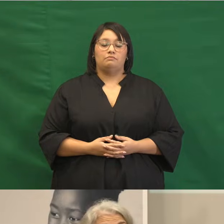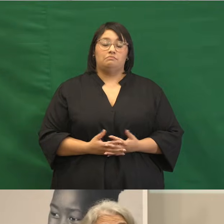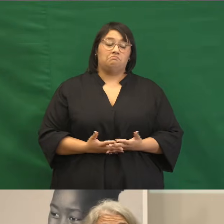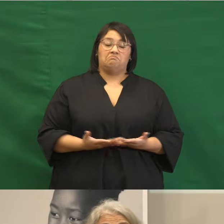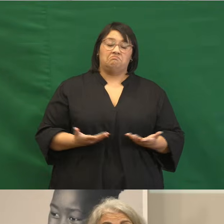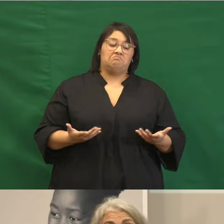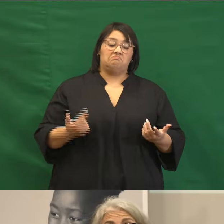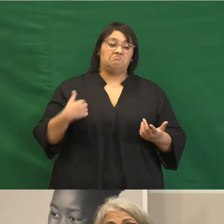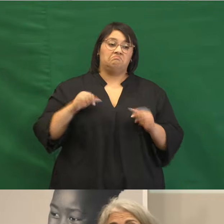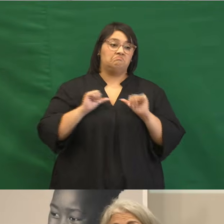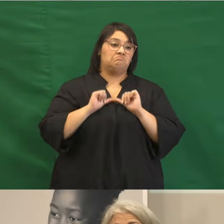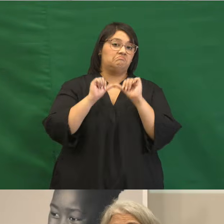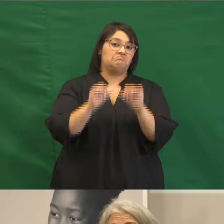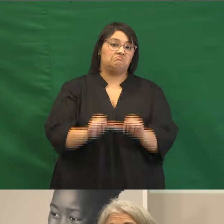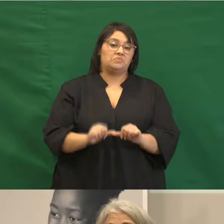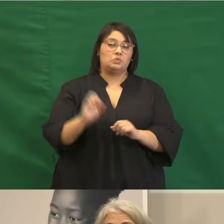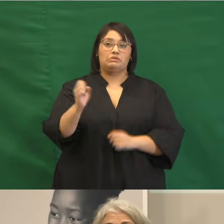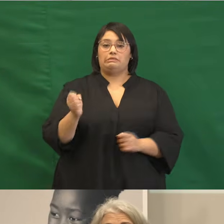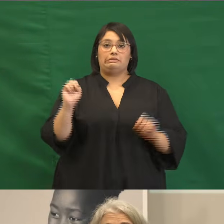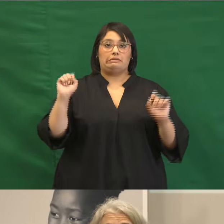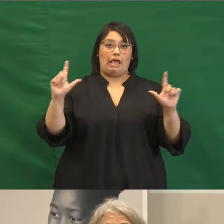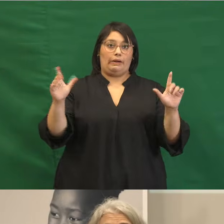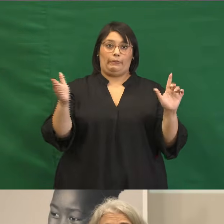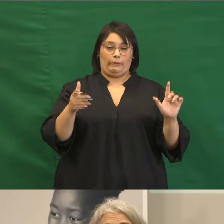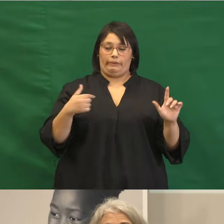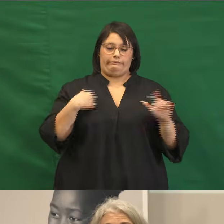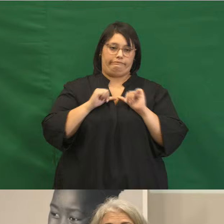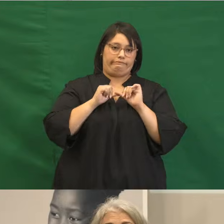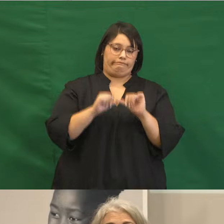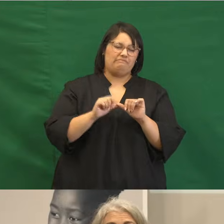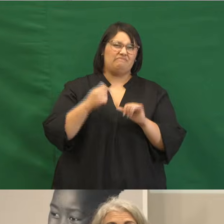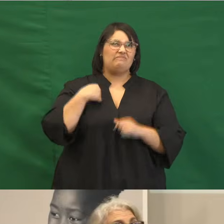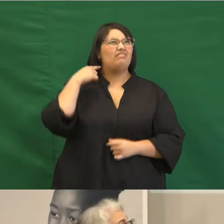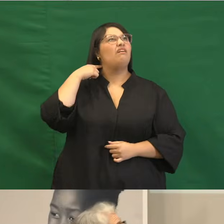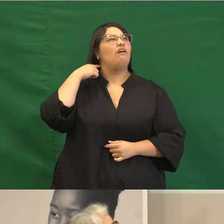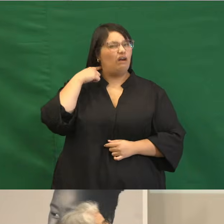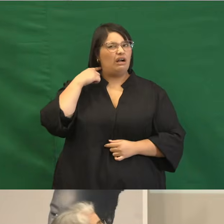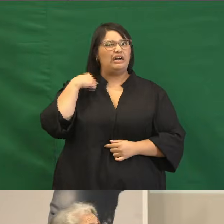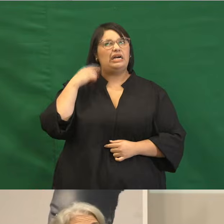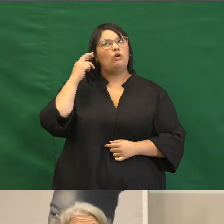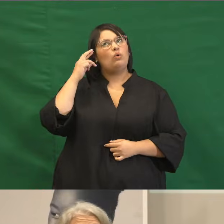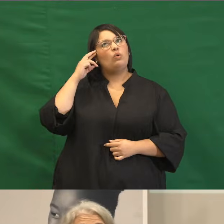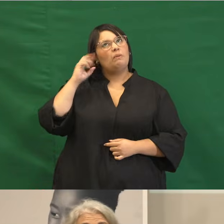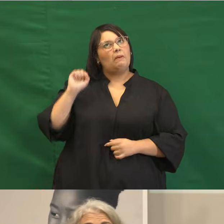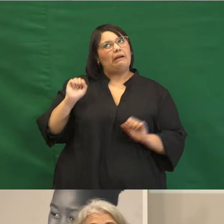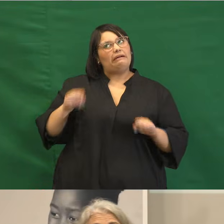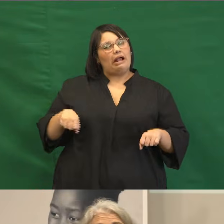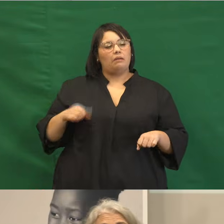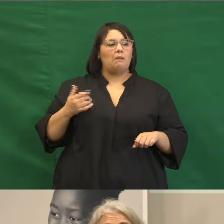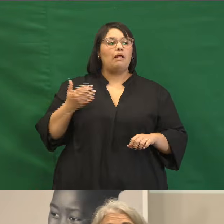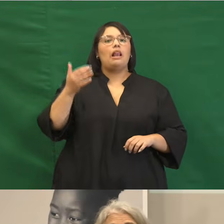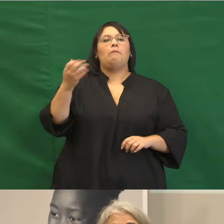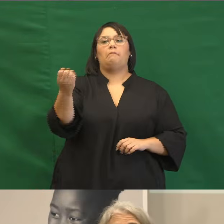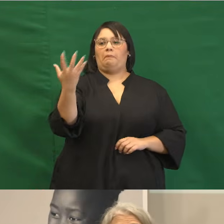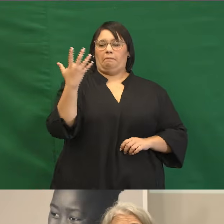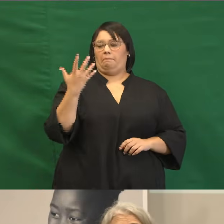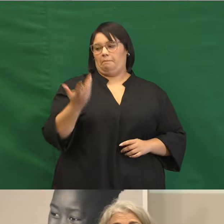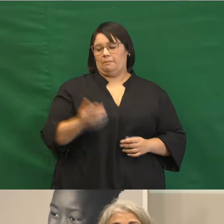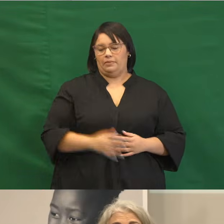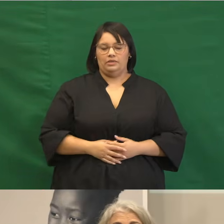Okay, I will continue without the slides for the moment. I think I can remember them, but maybe they will come up in a second.